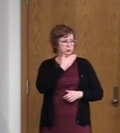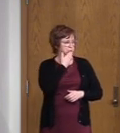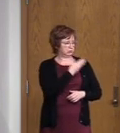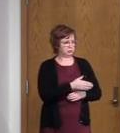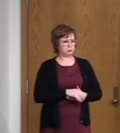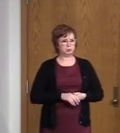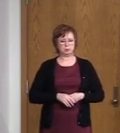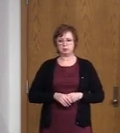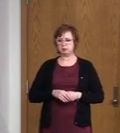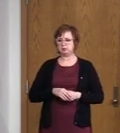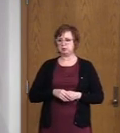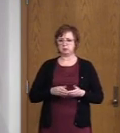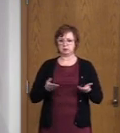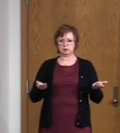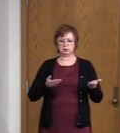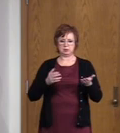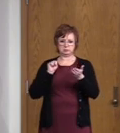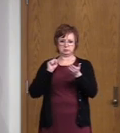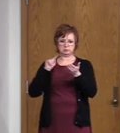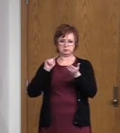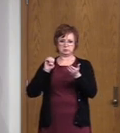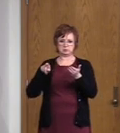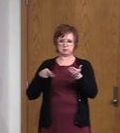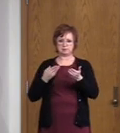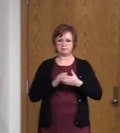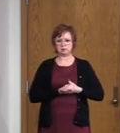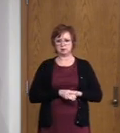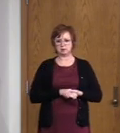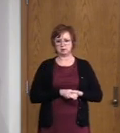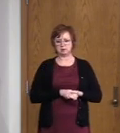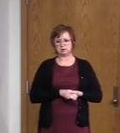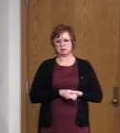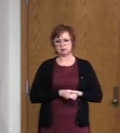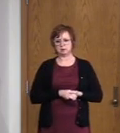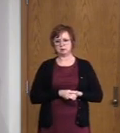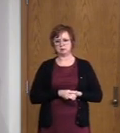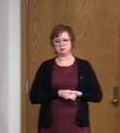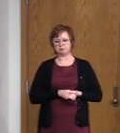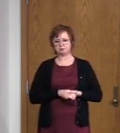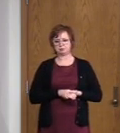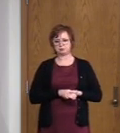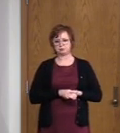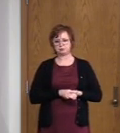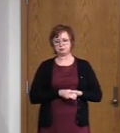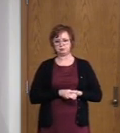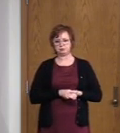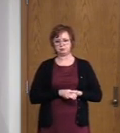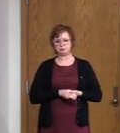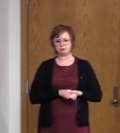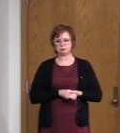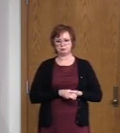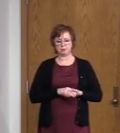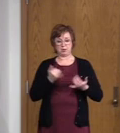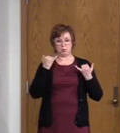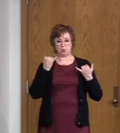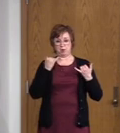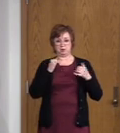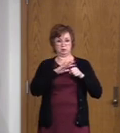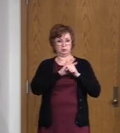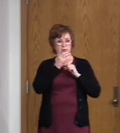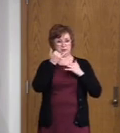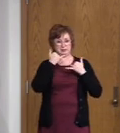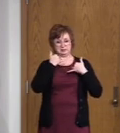Minister. We'll start with questions in the room. Steph? Yeah, we're still very much in the thick of the spread of COVID-19, and the